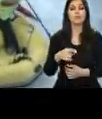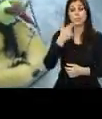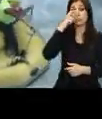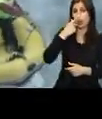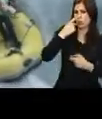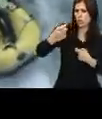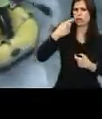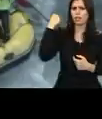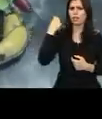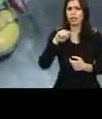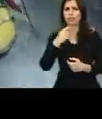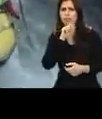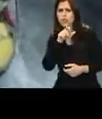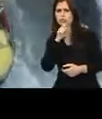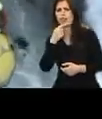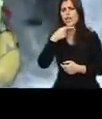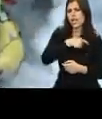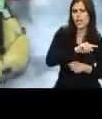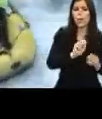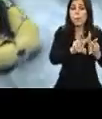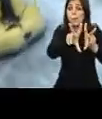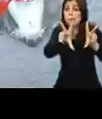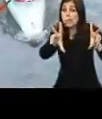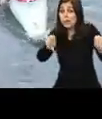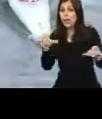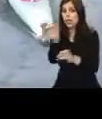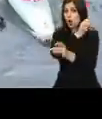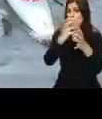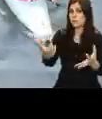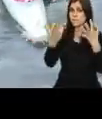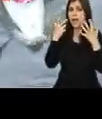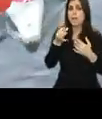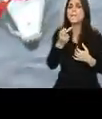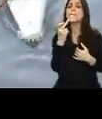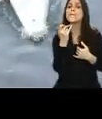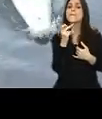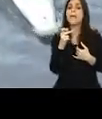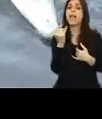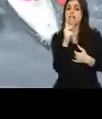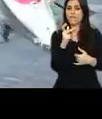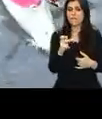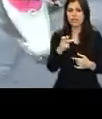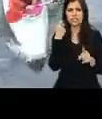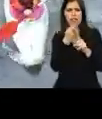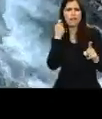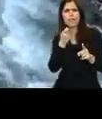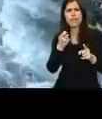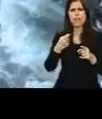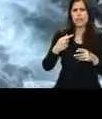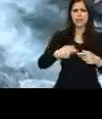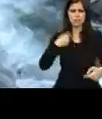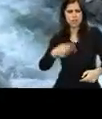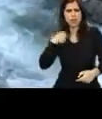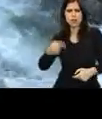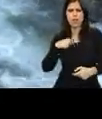The more daring have one of the cleanest rivers in Europe, the Paiva, to challenge their emotions and to get that adrenaline going in a setting